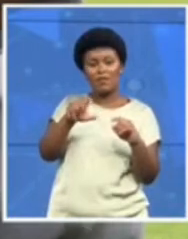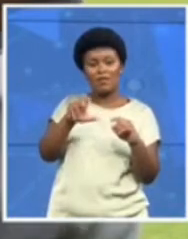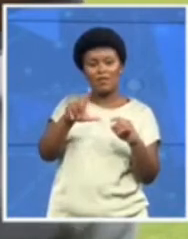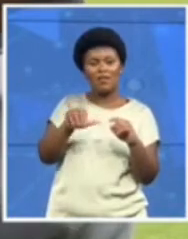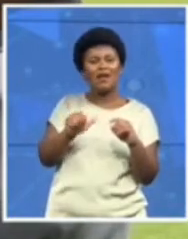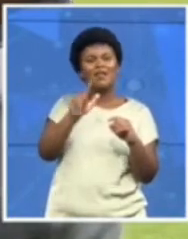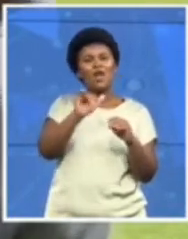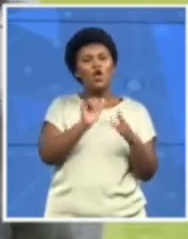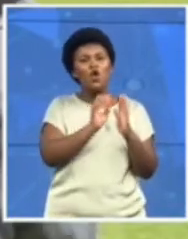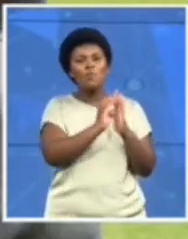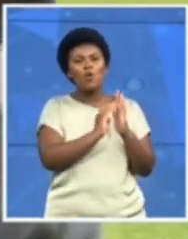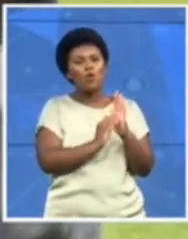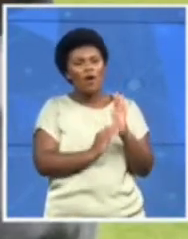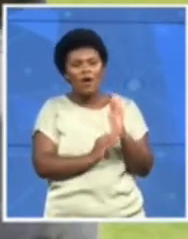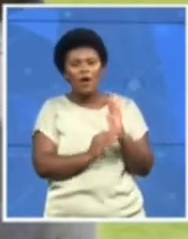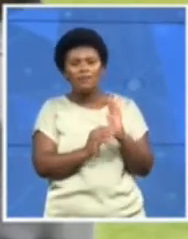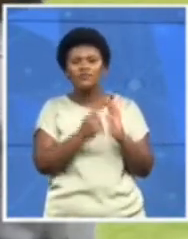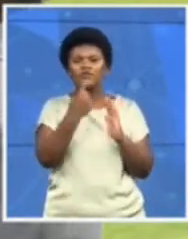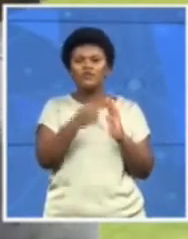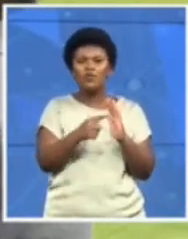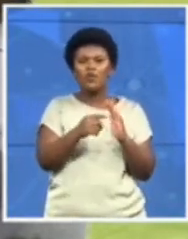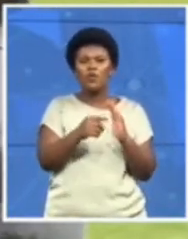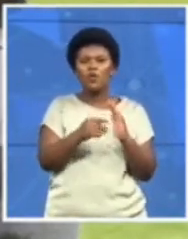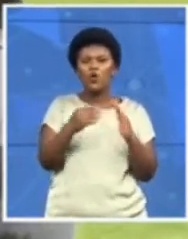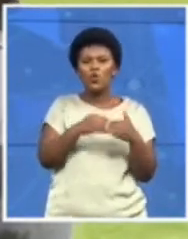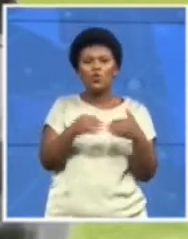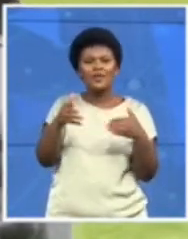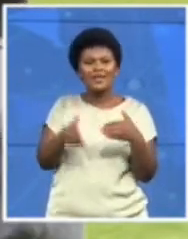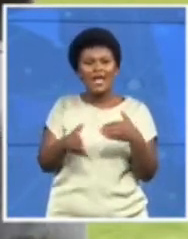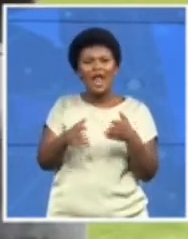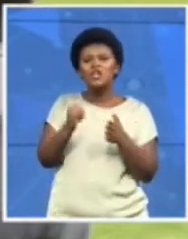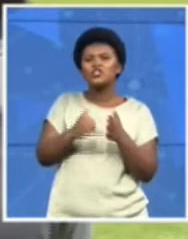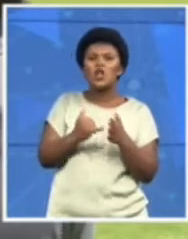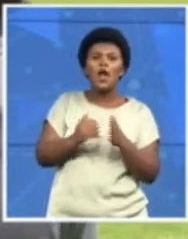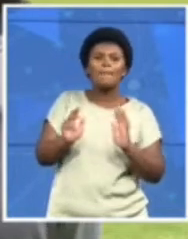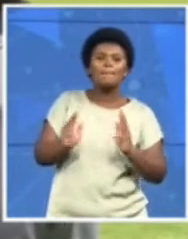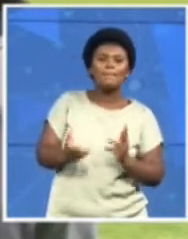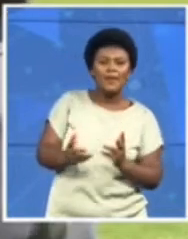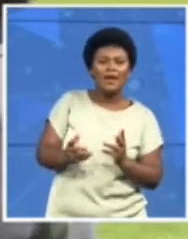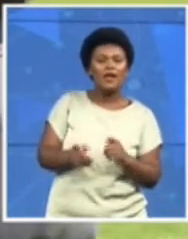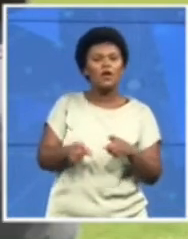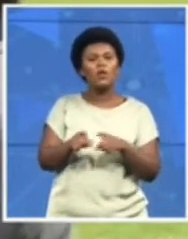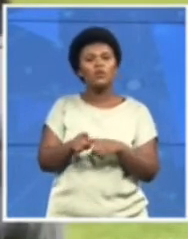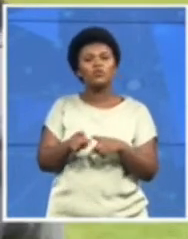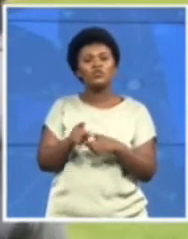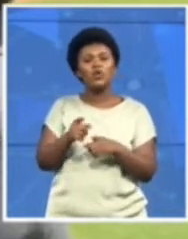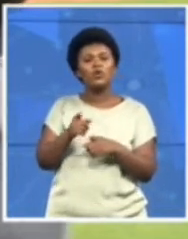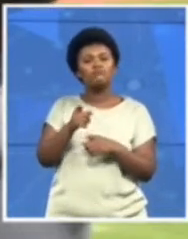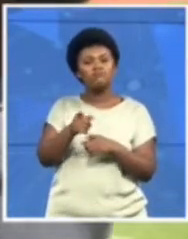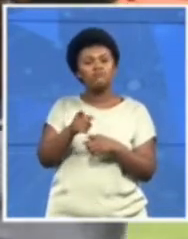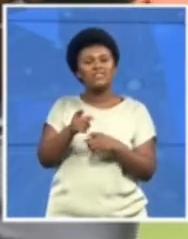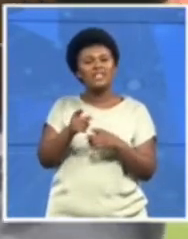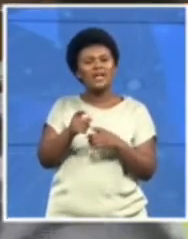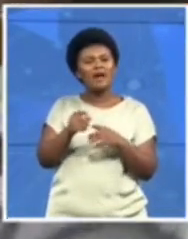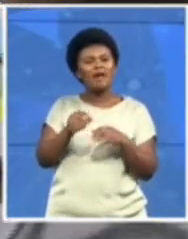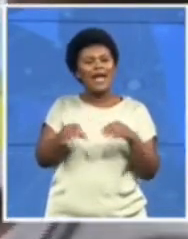just the January 8th statement that will be delivered on Saturday, but there's other activities lined up. What are those?